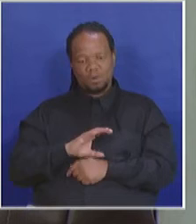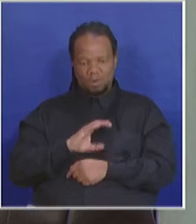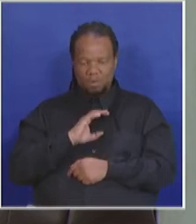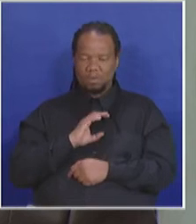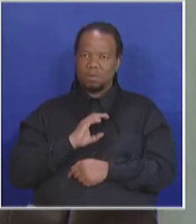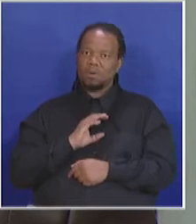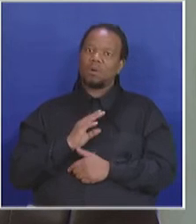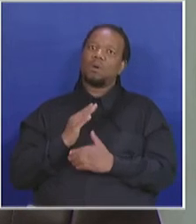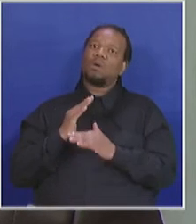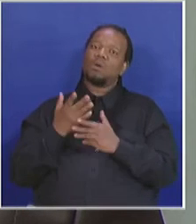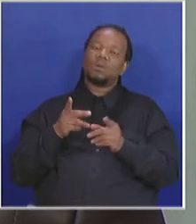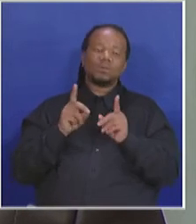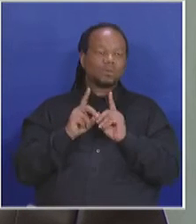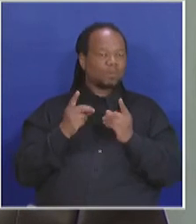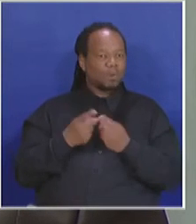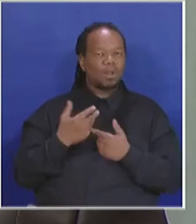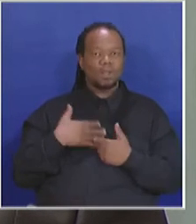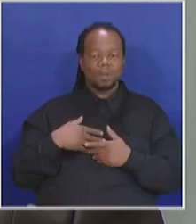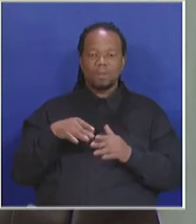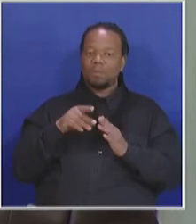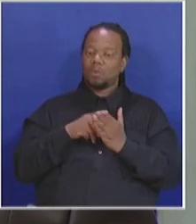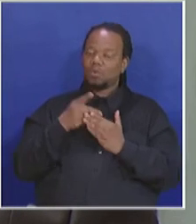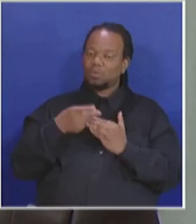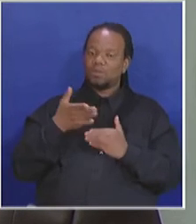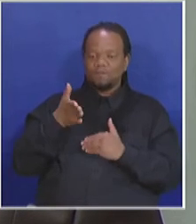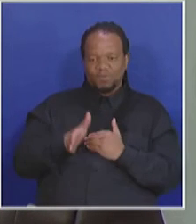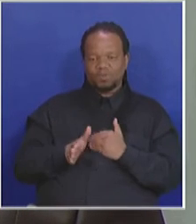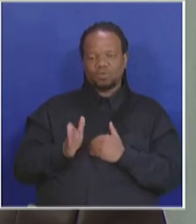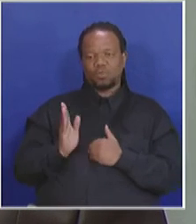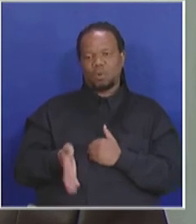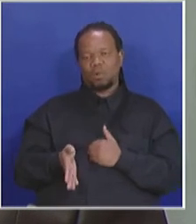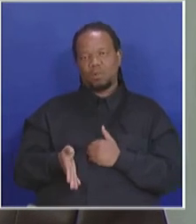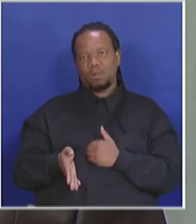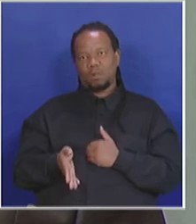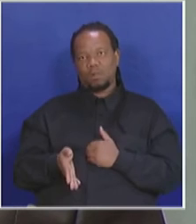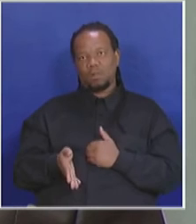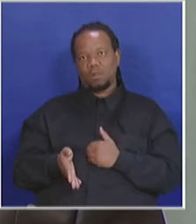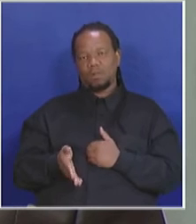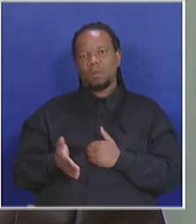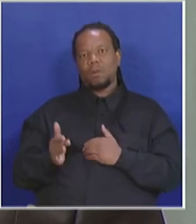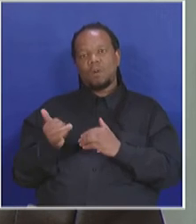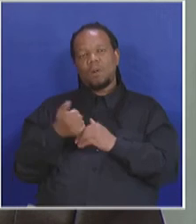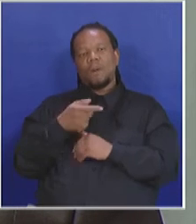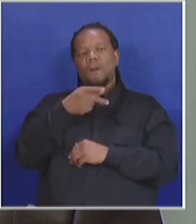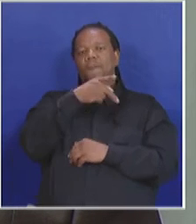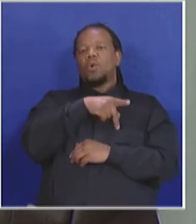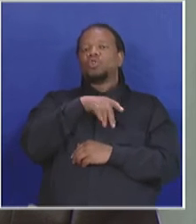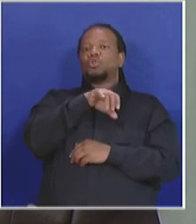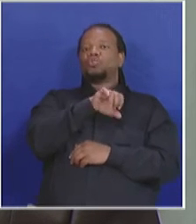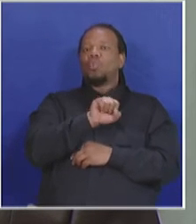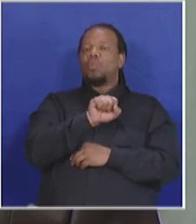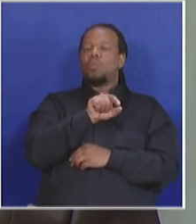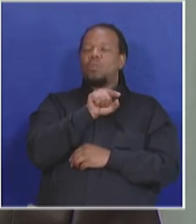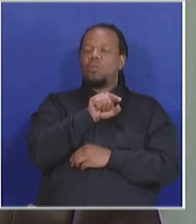deadline for the finalization of this project. Also, with respect to the Potchefstroom Inpatient Treatment Center, as